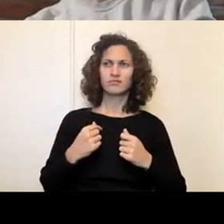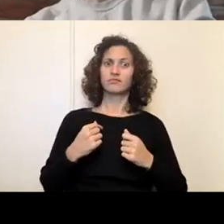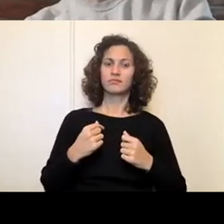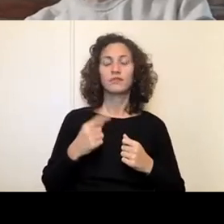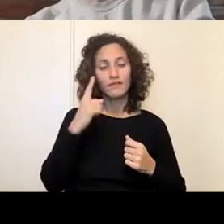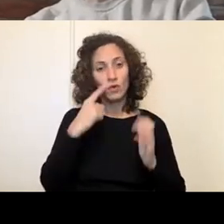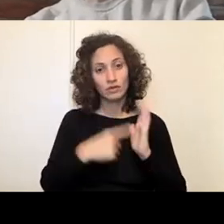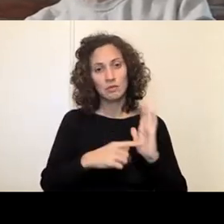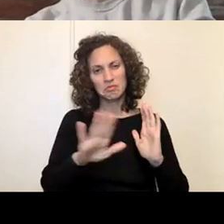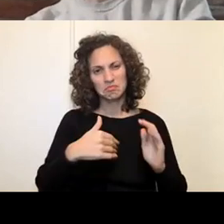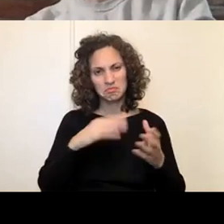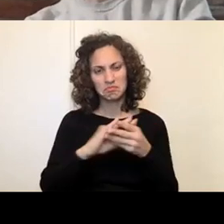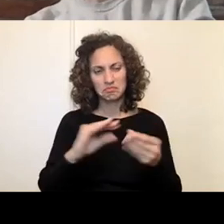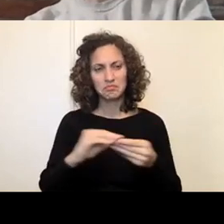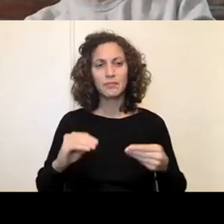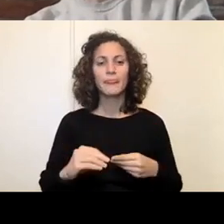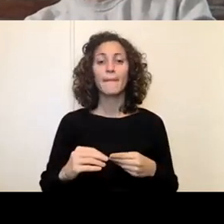story. I was